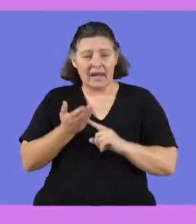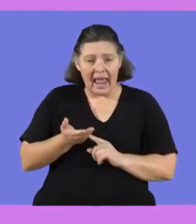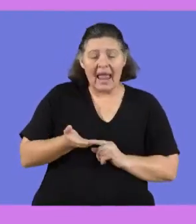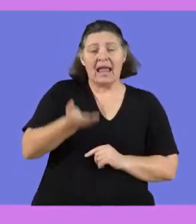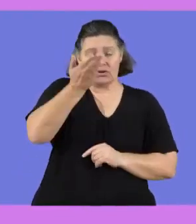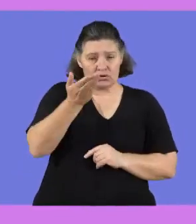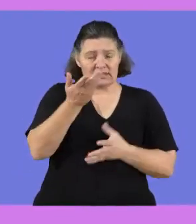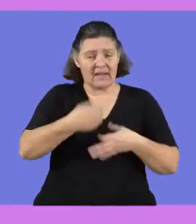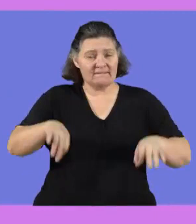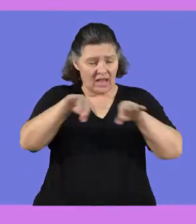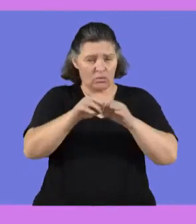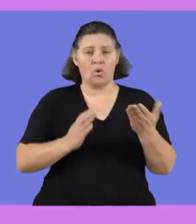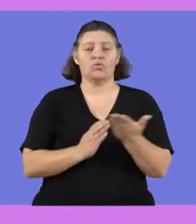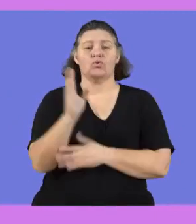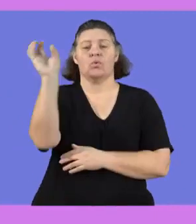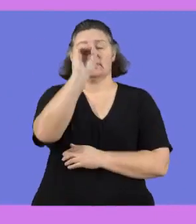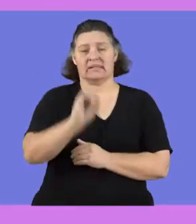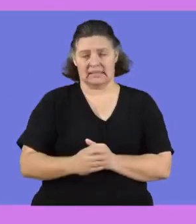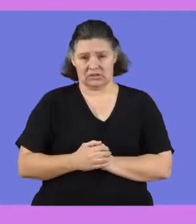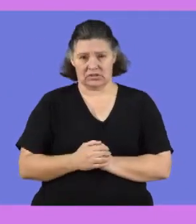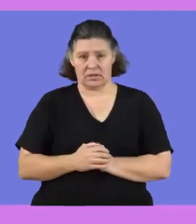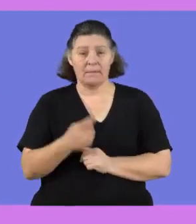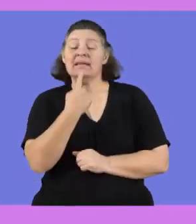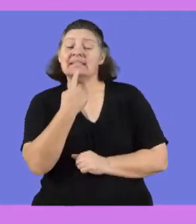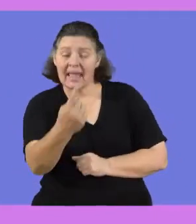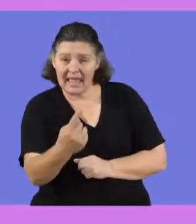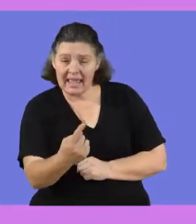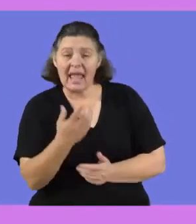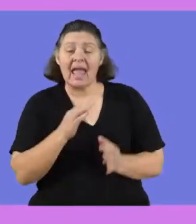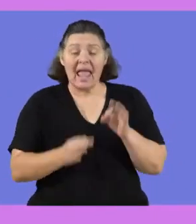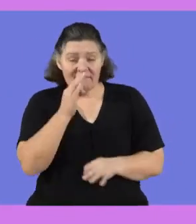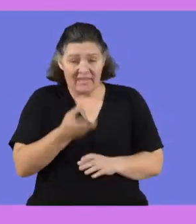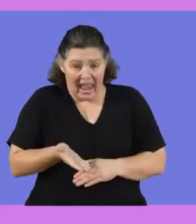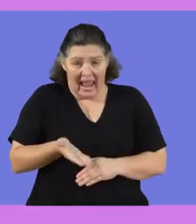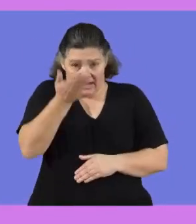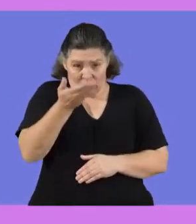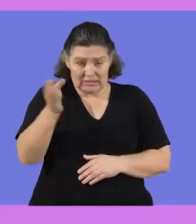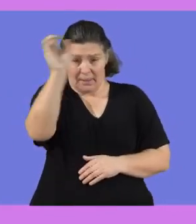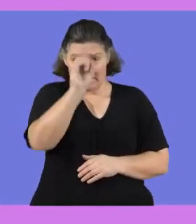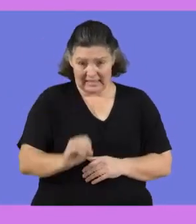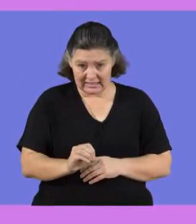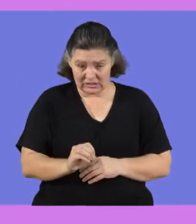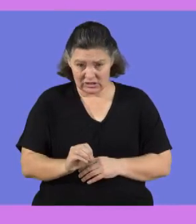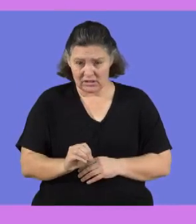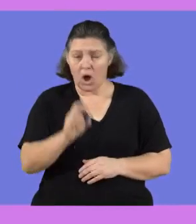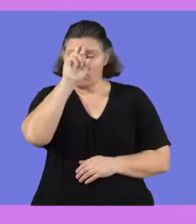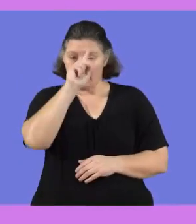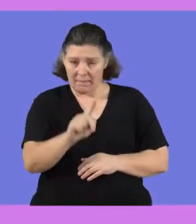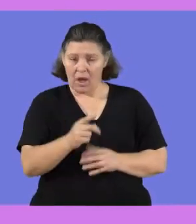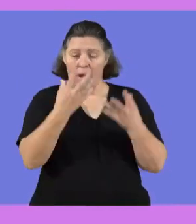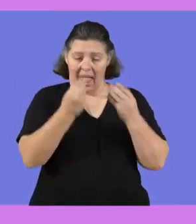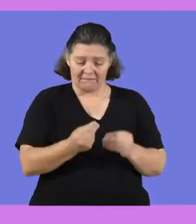with increasing a value by a percentage. I said to you, when we increase a value by a